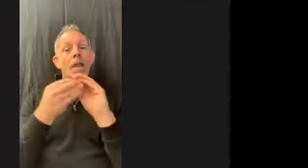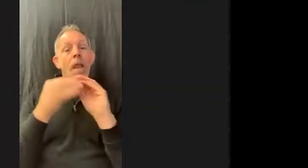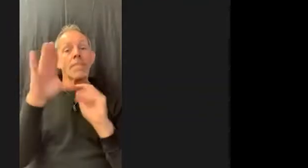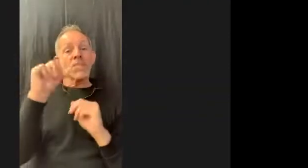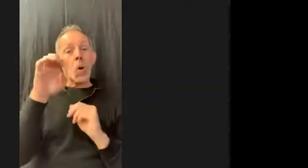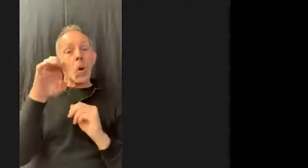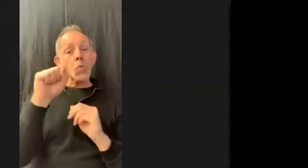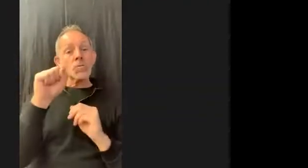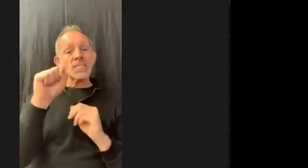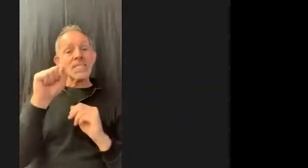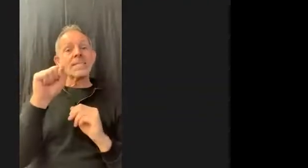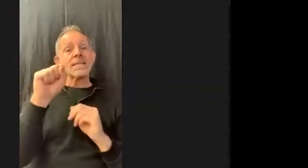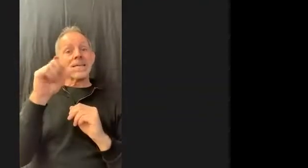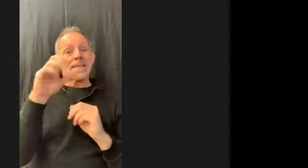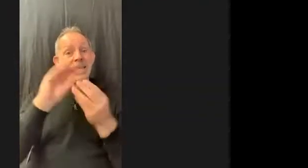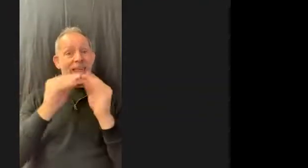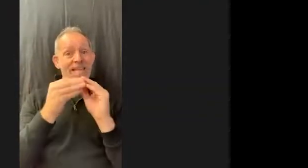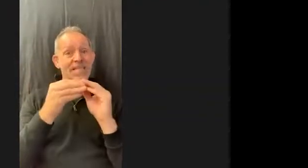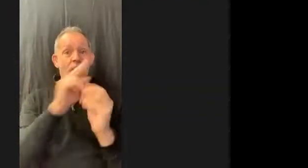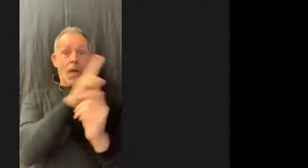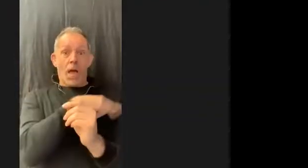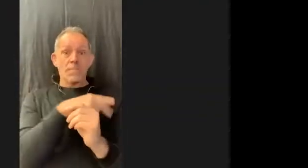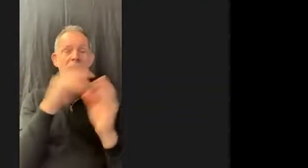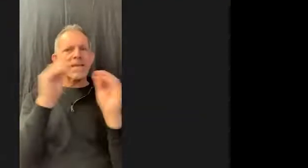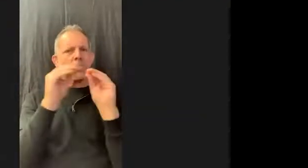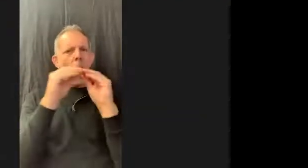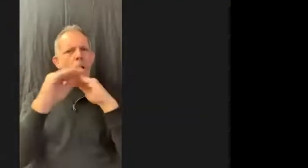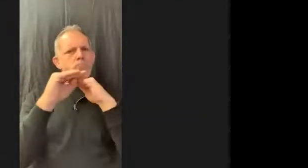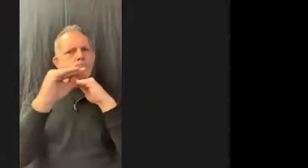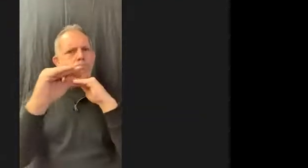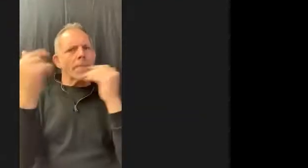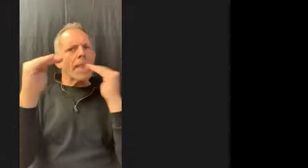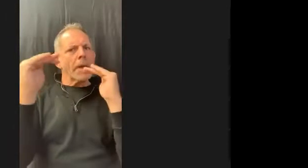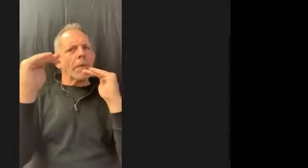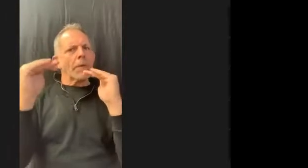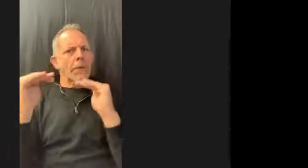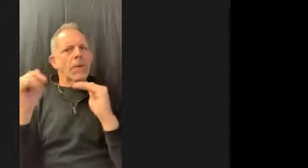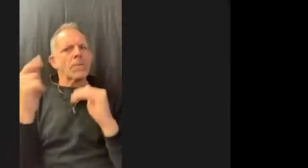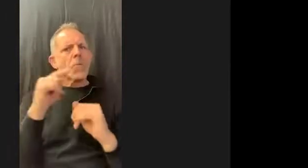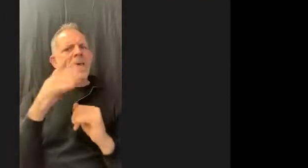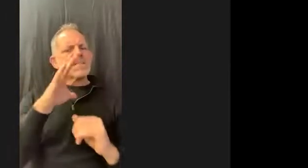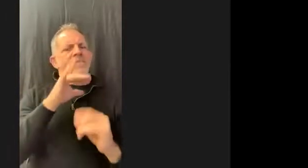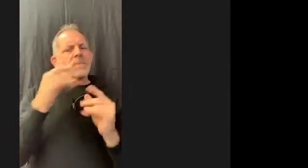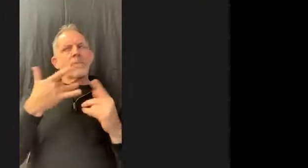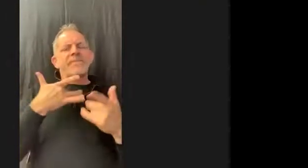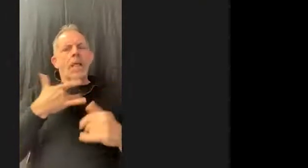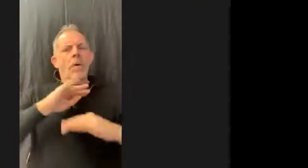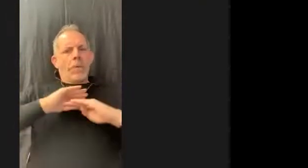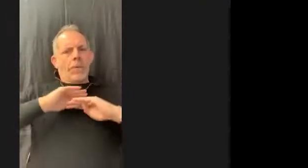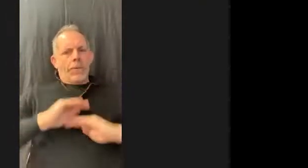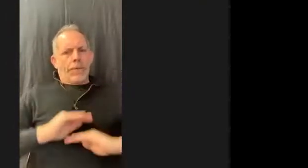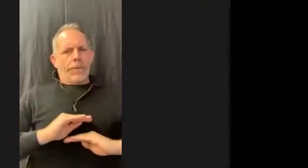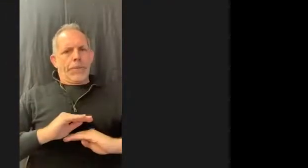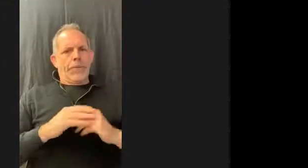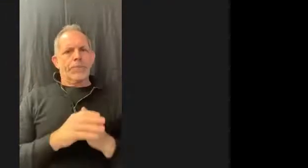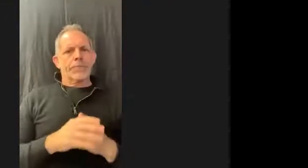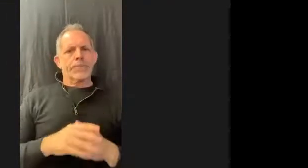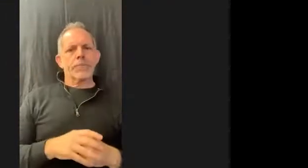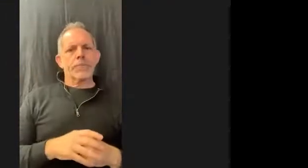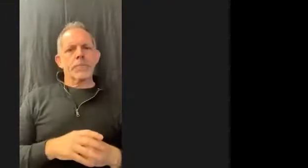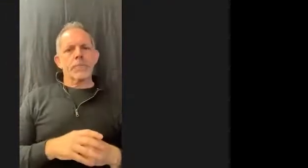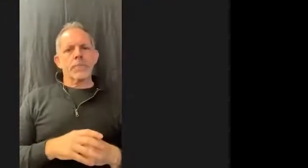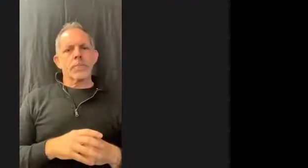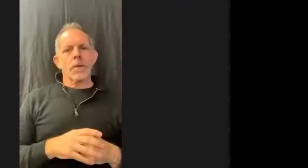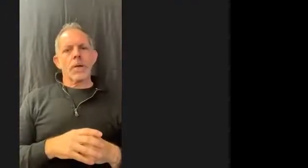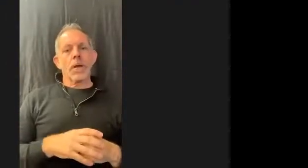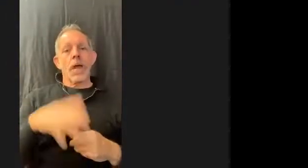the system is still under siege due to high census counts in the hospital. You may recall that a couple of